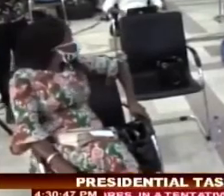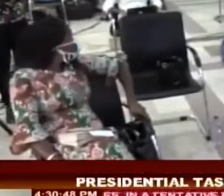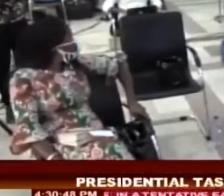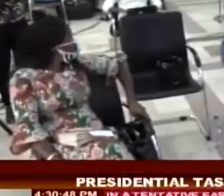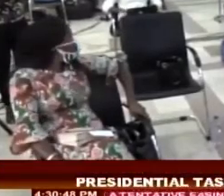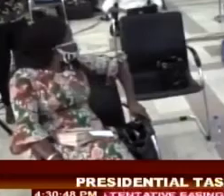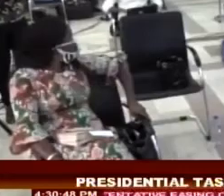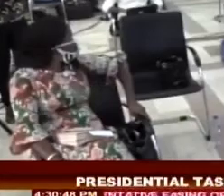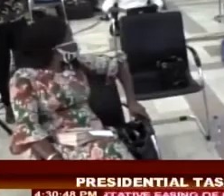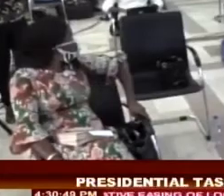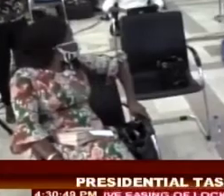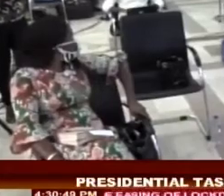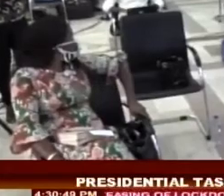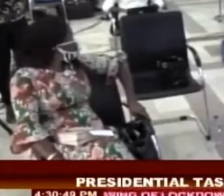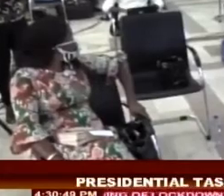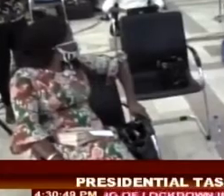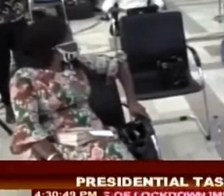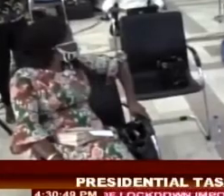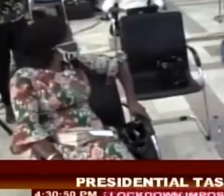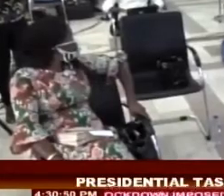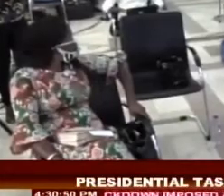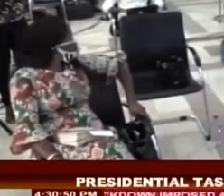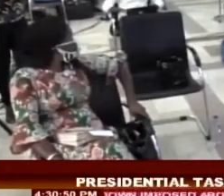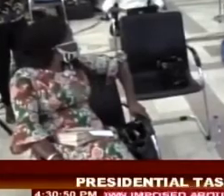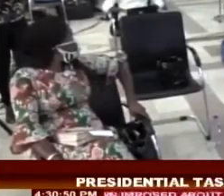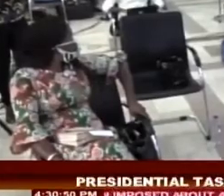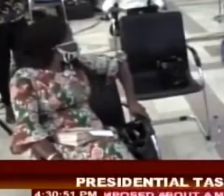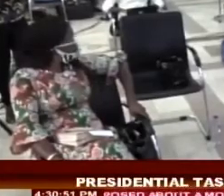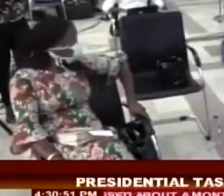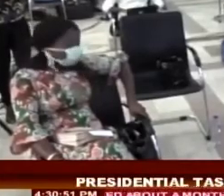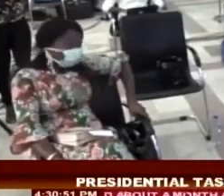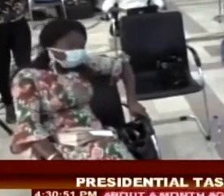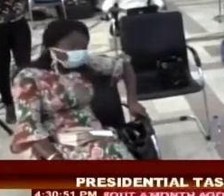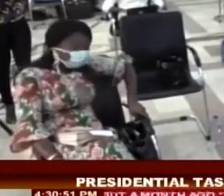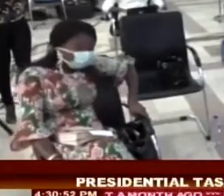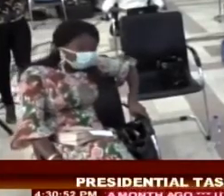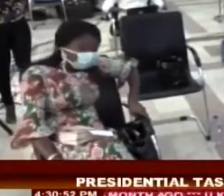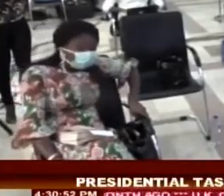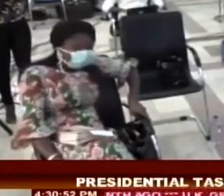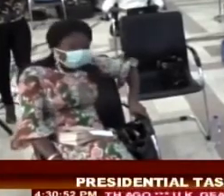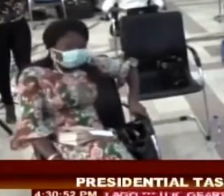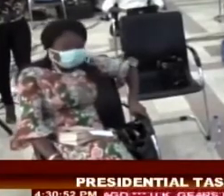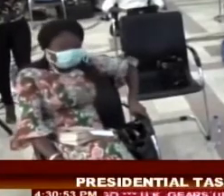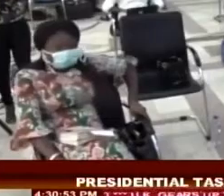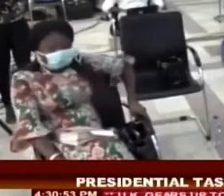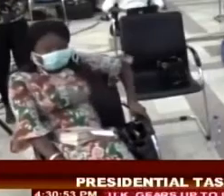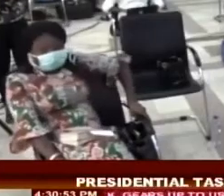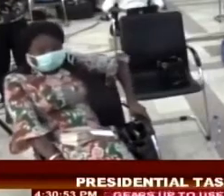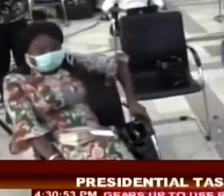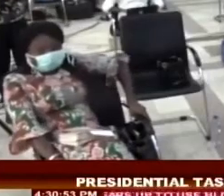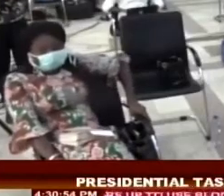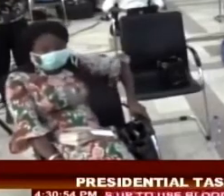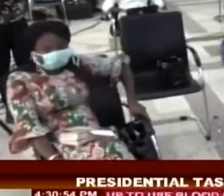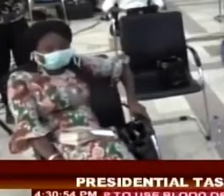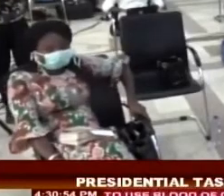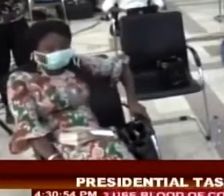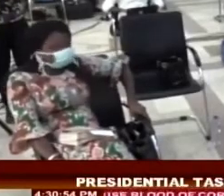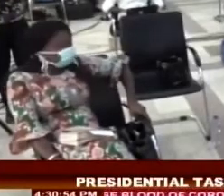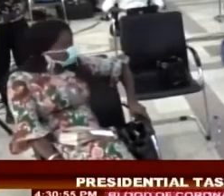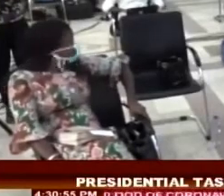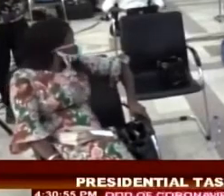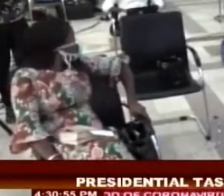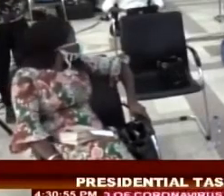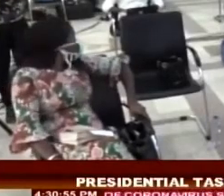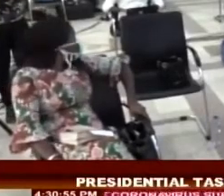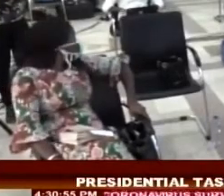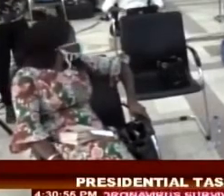Minister of Information and Culture, the Honorable Minister of Environment, and the Honorable Minister of State Education. We